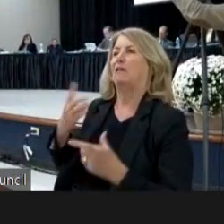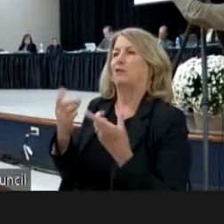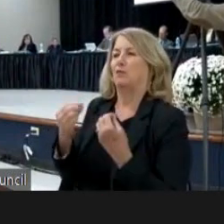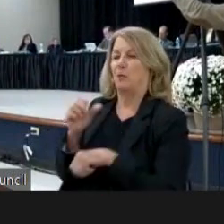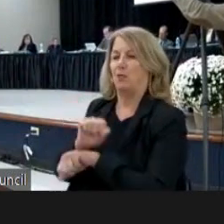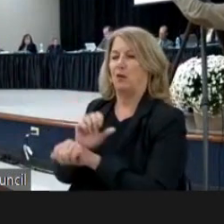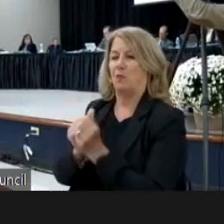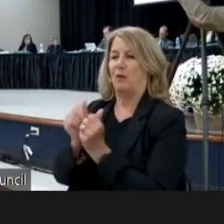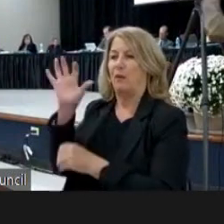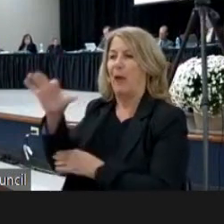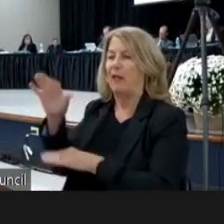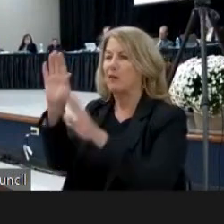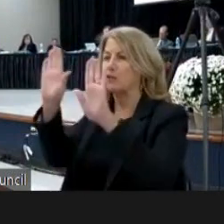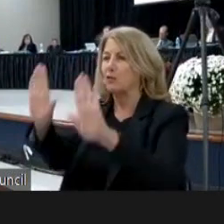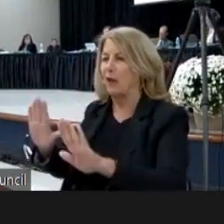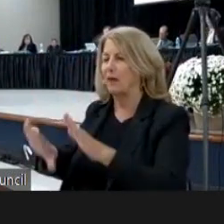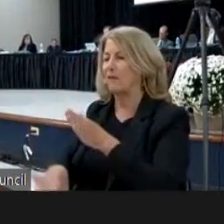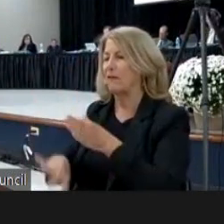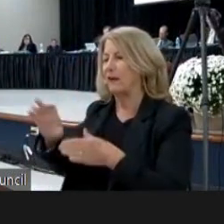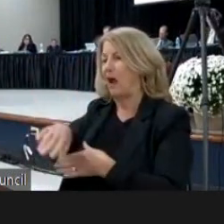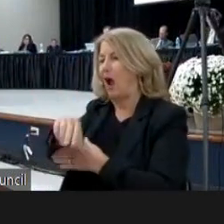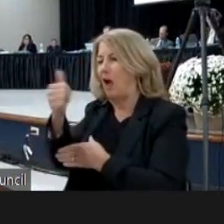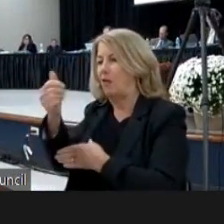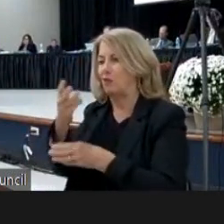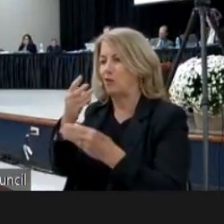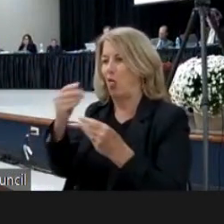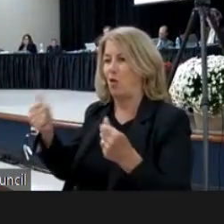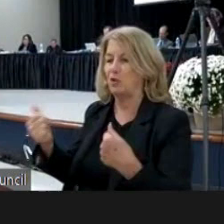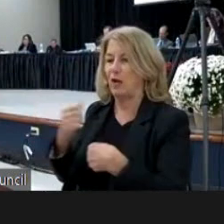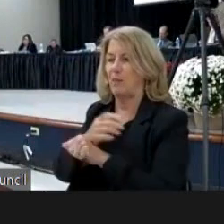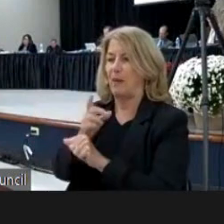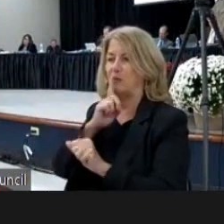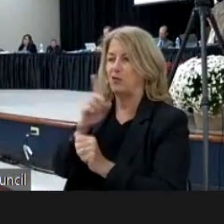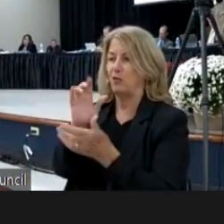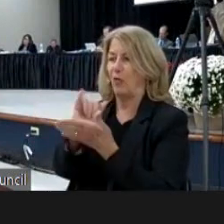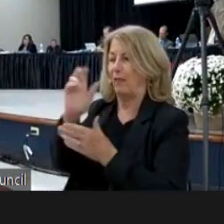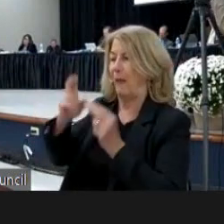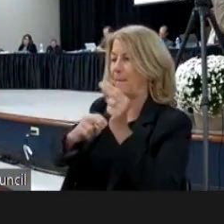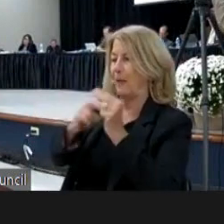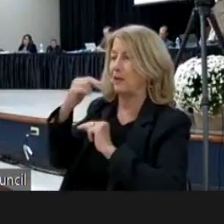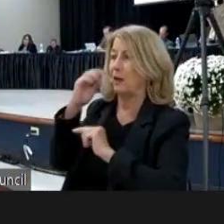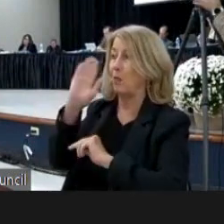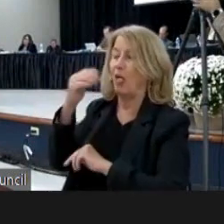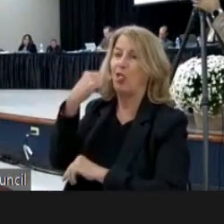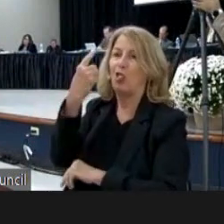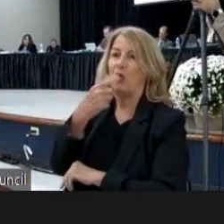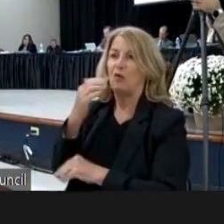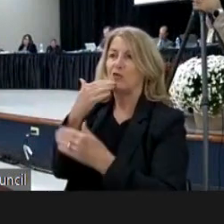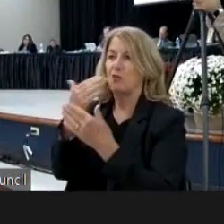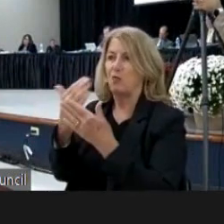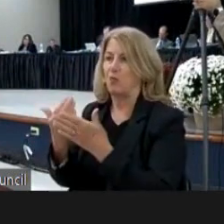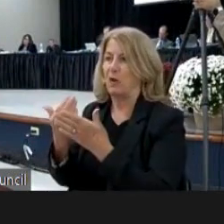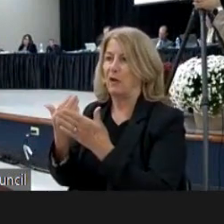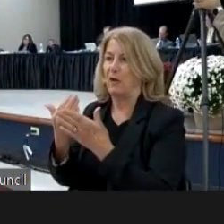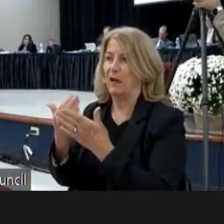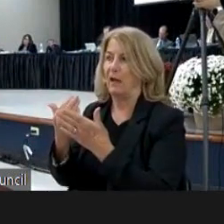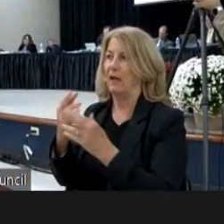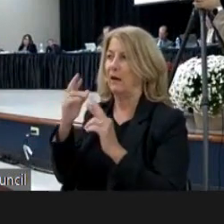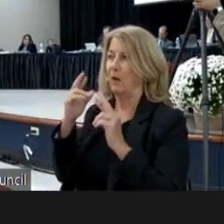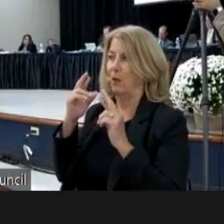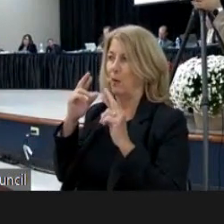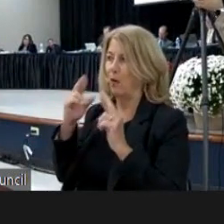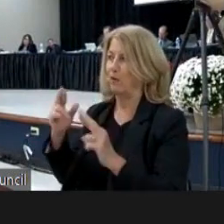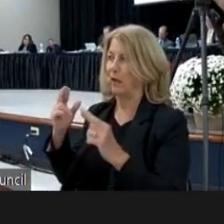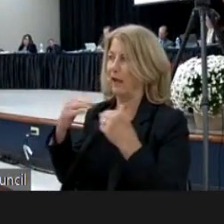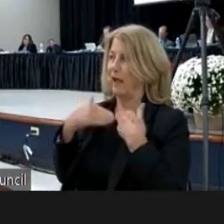that they're finding other solutions and ensuring that, that building is going to look good. It's going to have, hopefully a cool restaurant at the base of